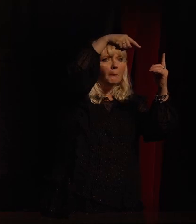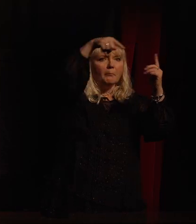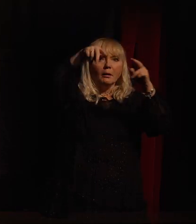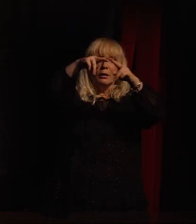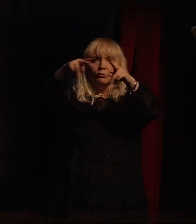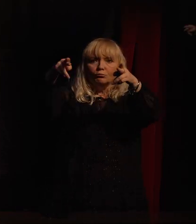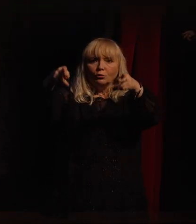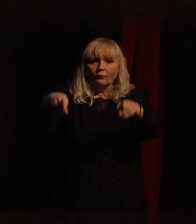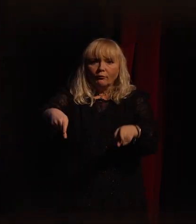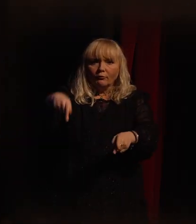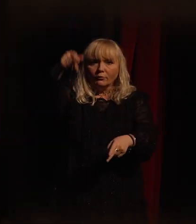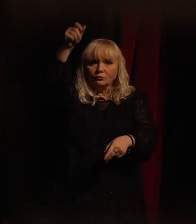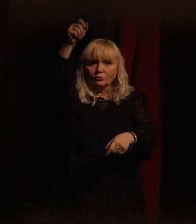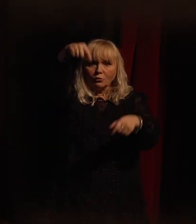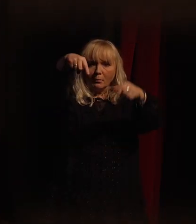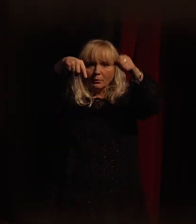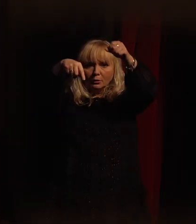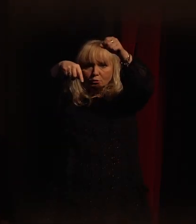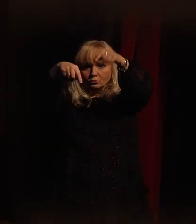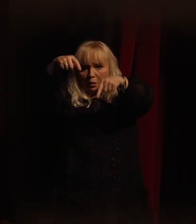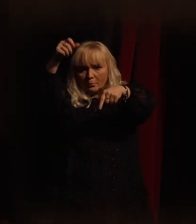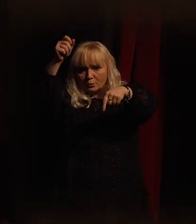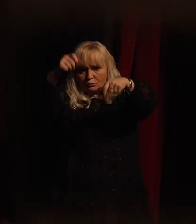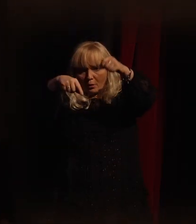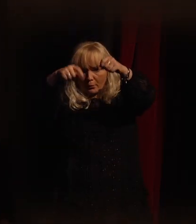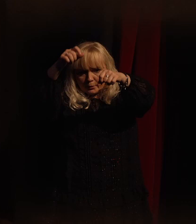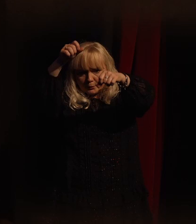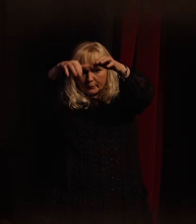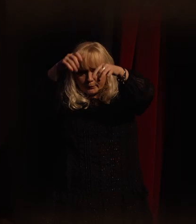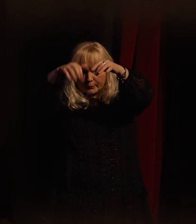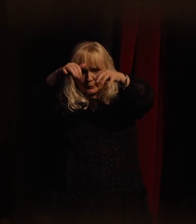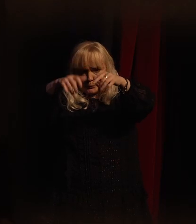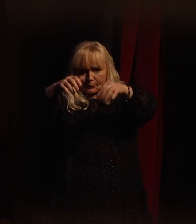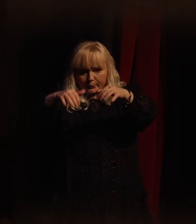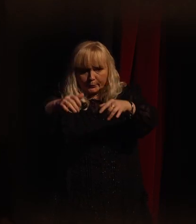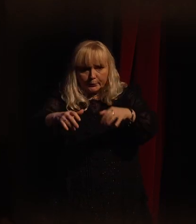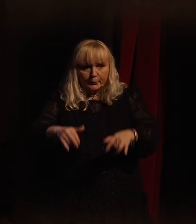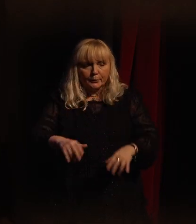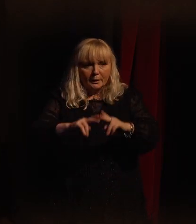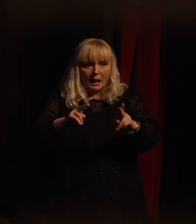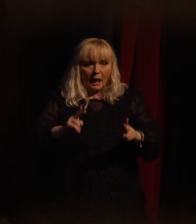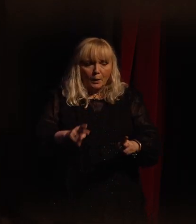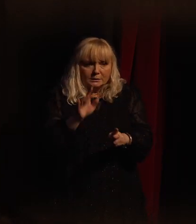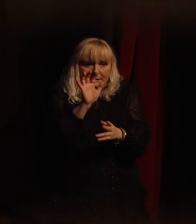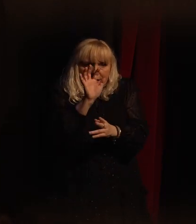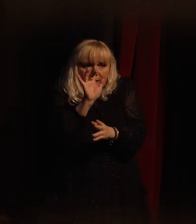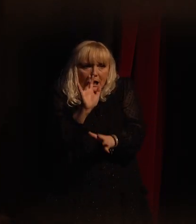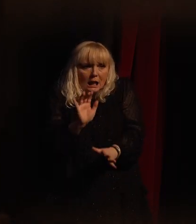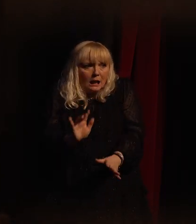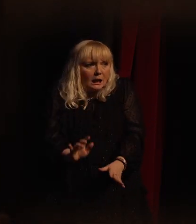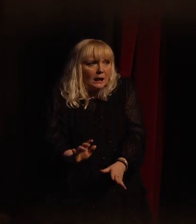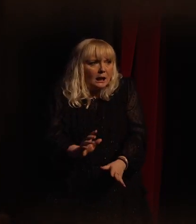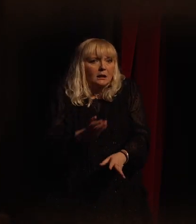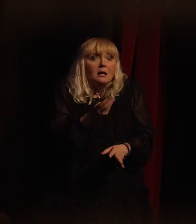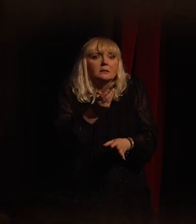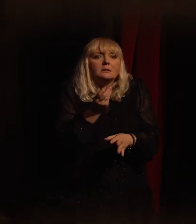dozen kissed the eaves and made the gables laugh. A few went out to help the brook that went out to the